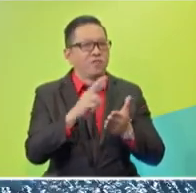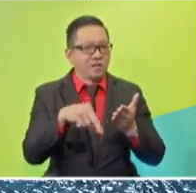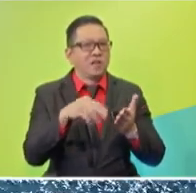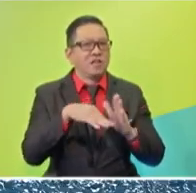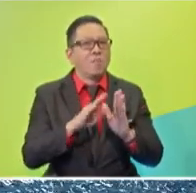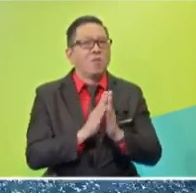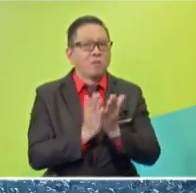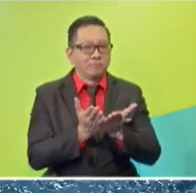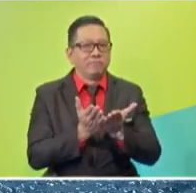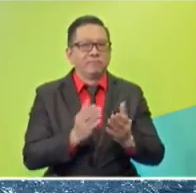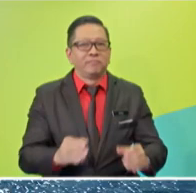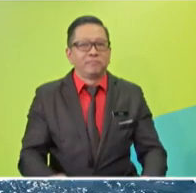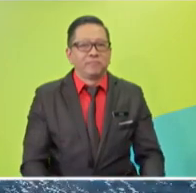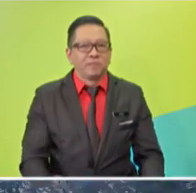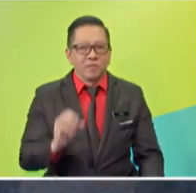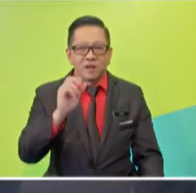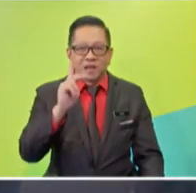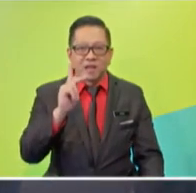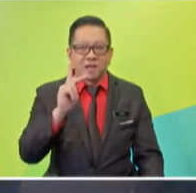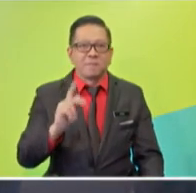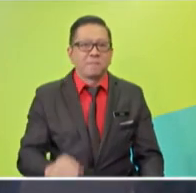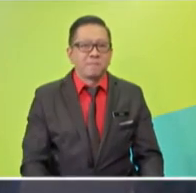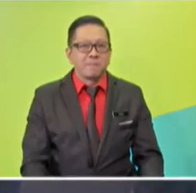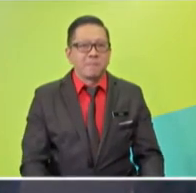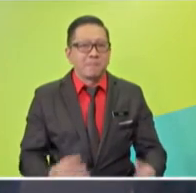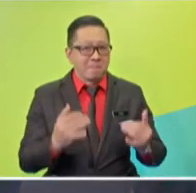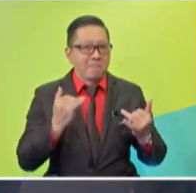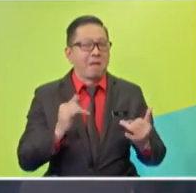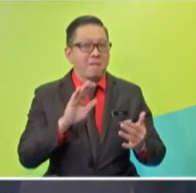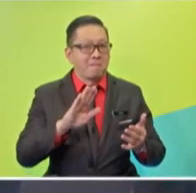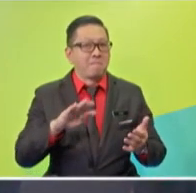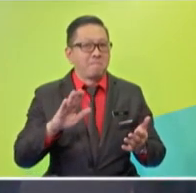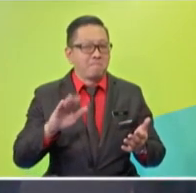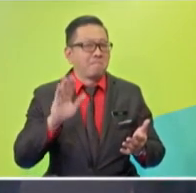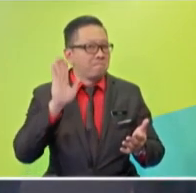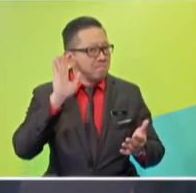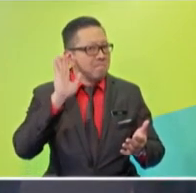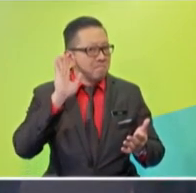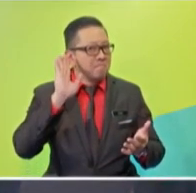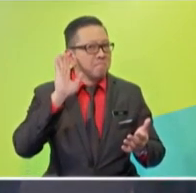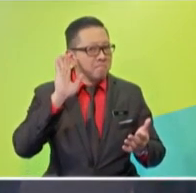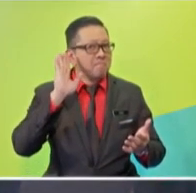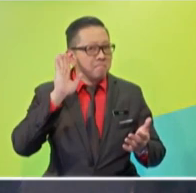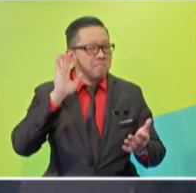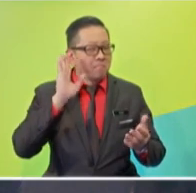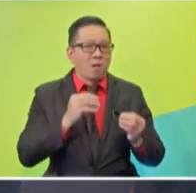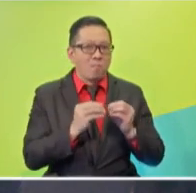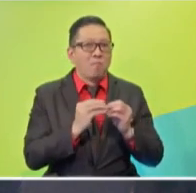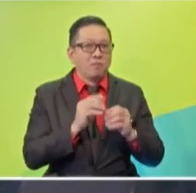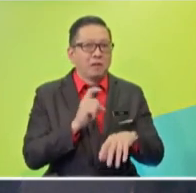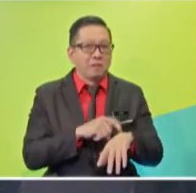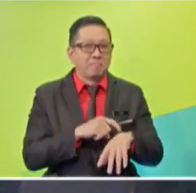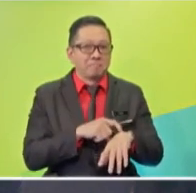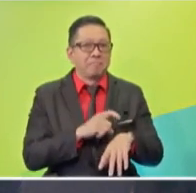All right. Okay. Okay, I could see that our students might need more time to listen to the audio.